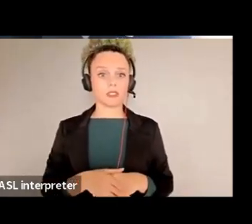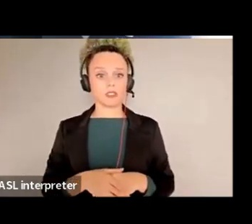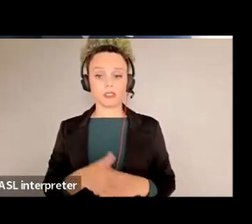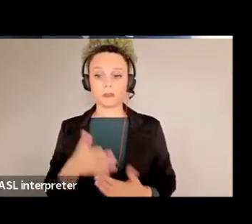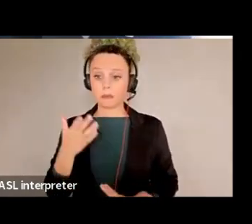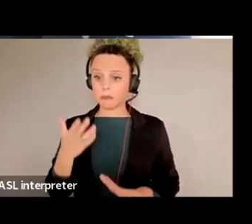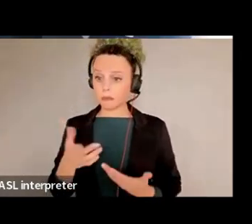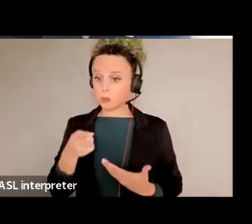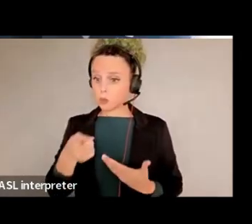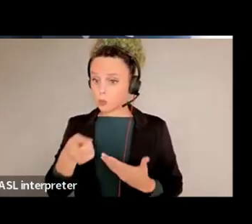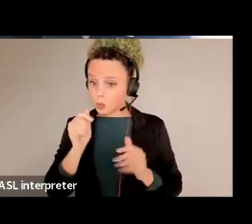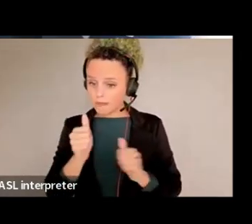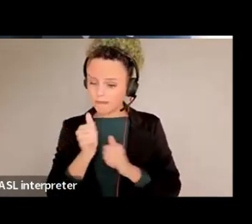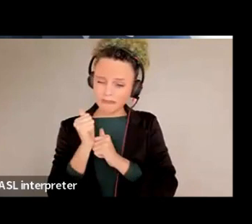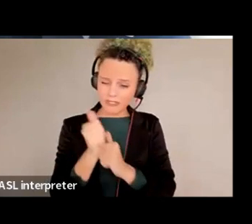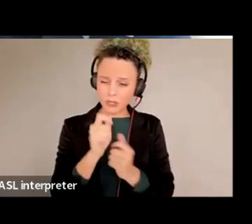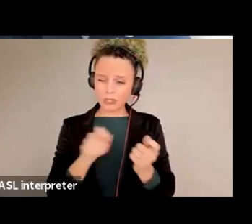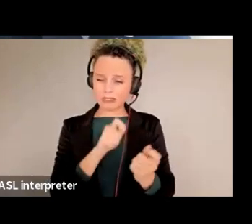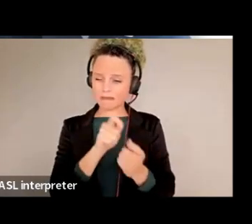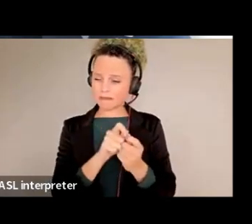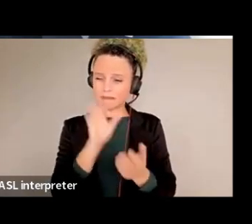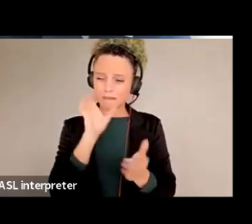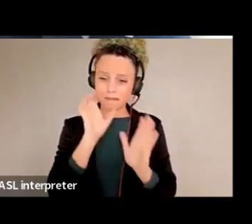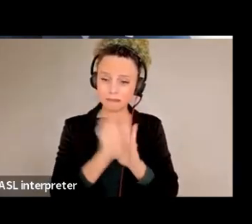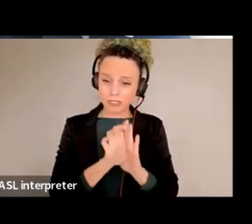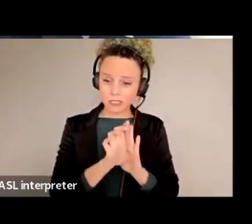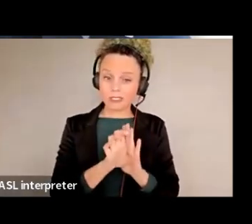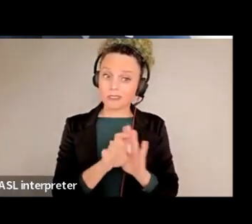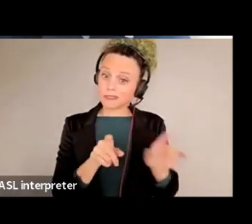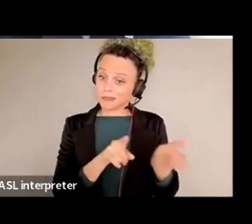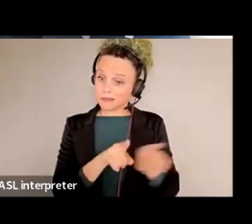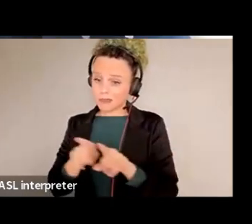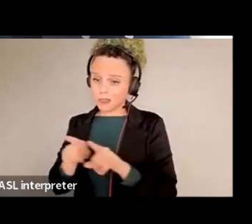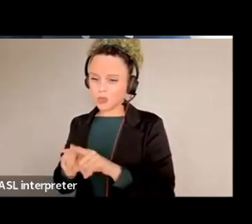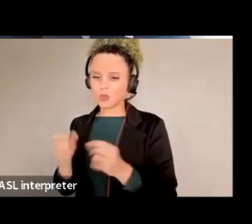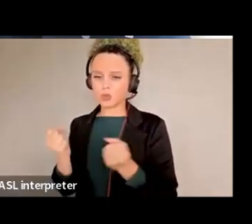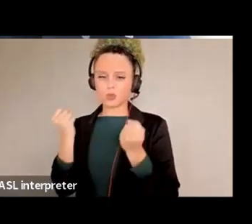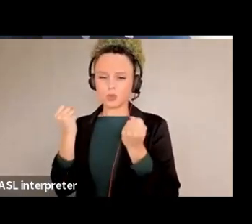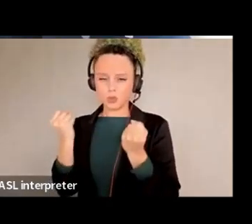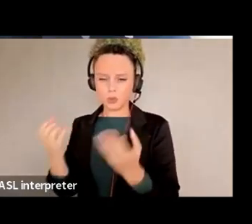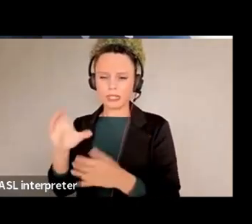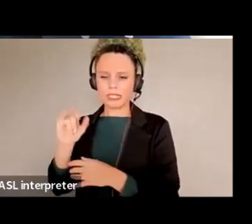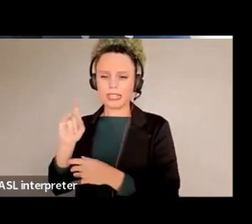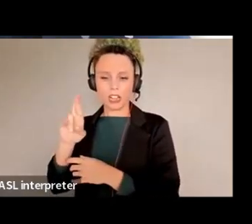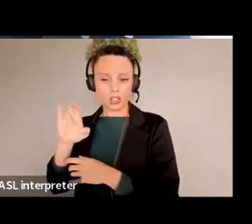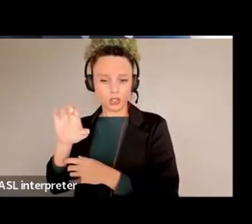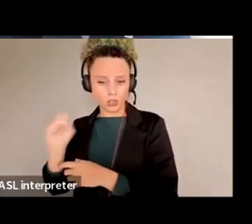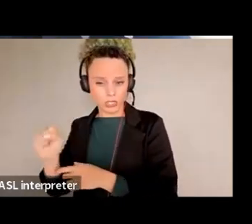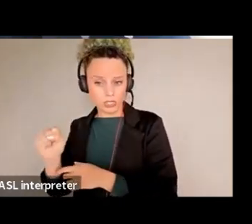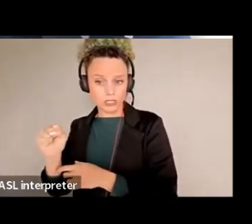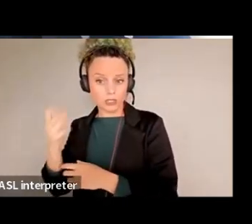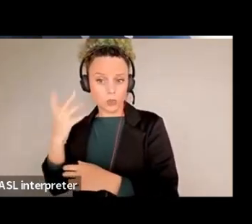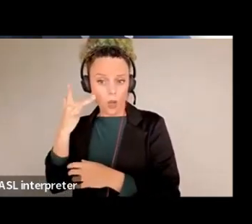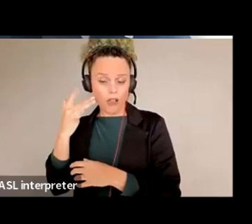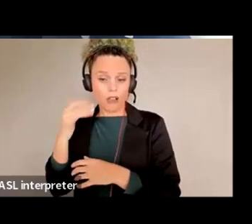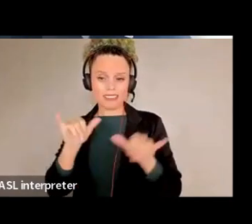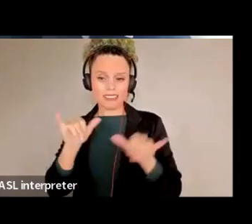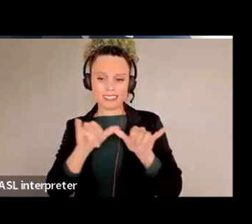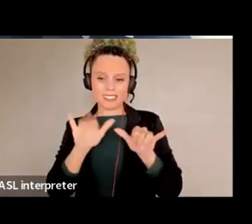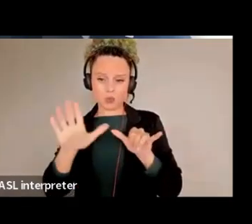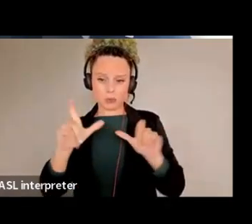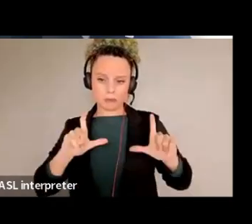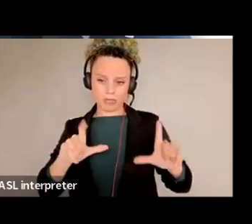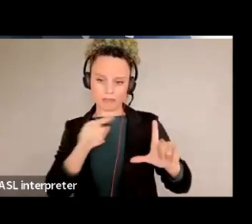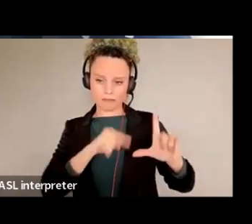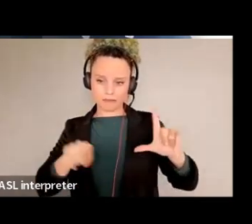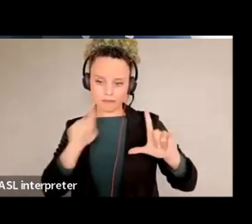big enough plate or a big enough glass, you could be following this icon exactly, but you're also